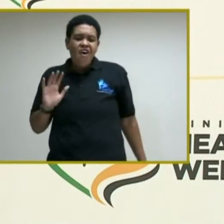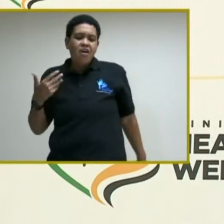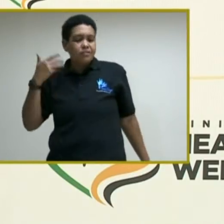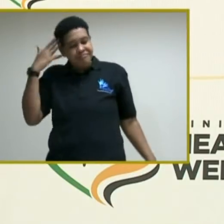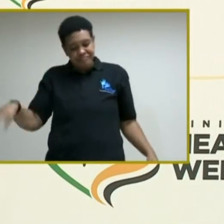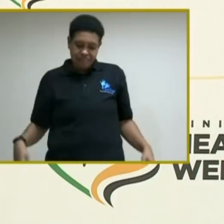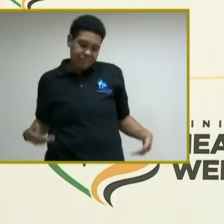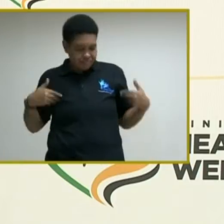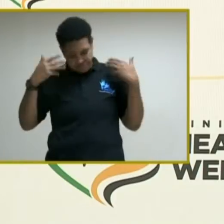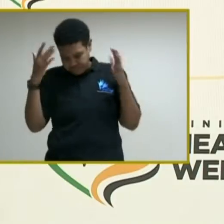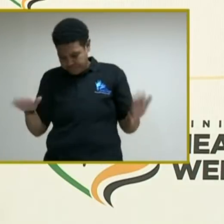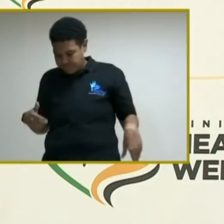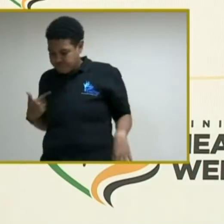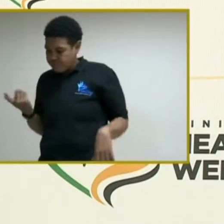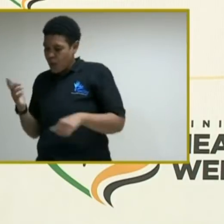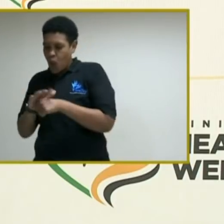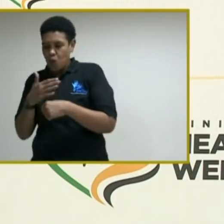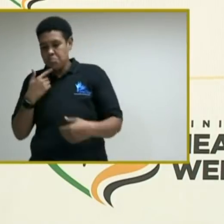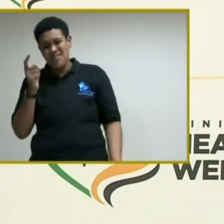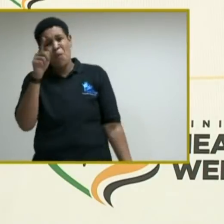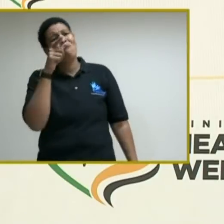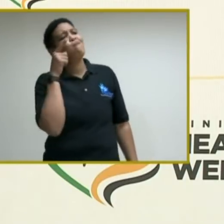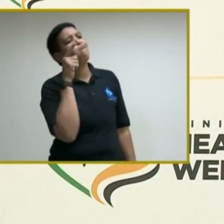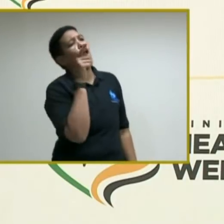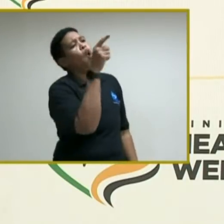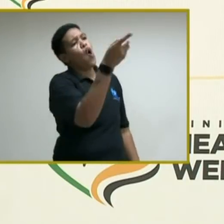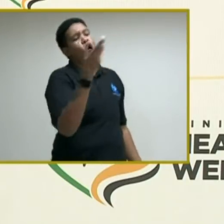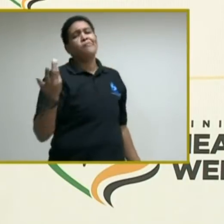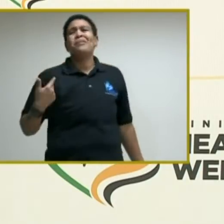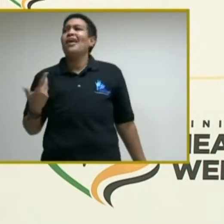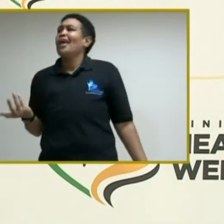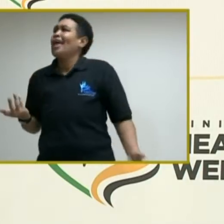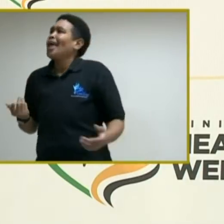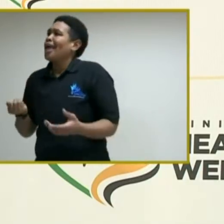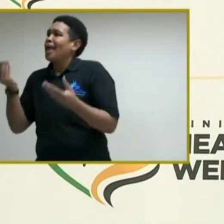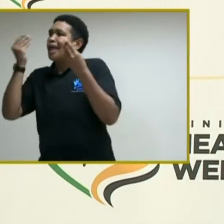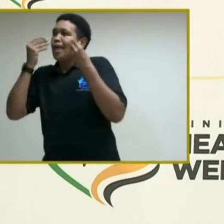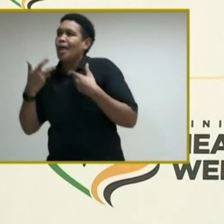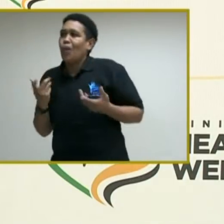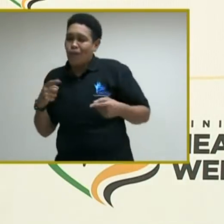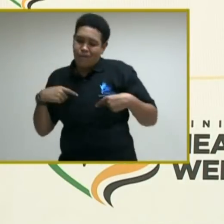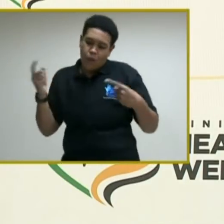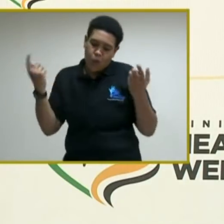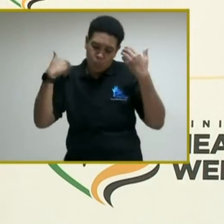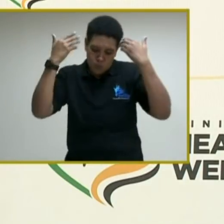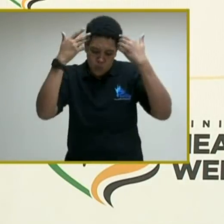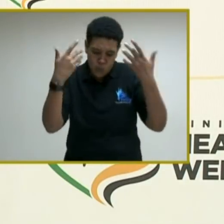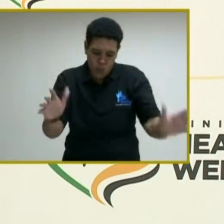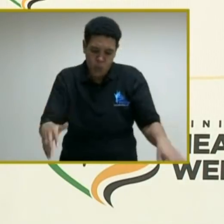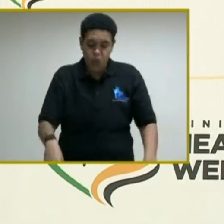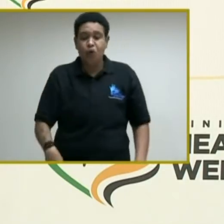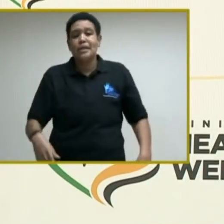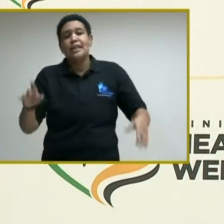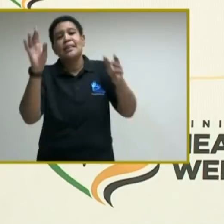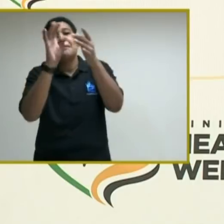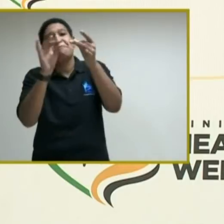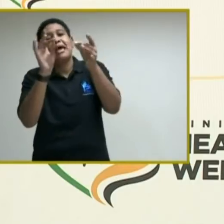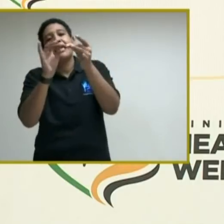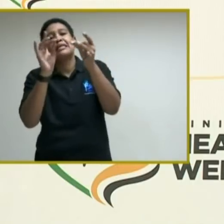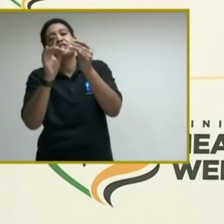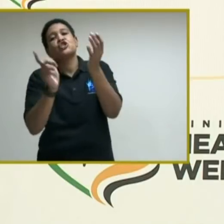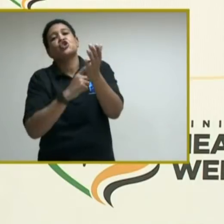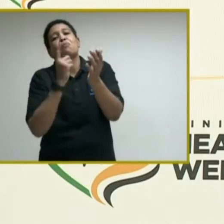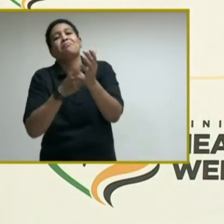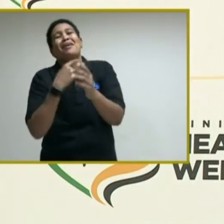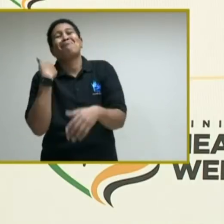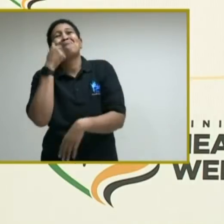it is because we don't know, that we have not been told, that the messaging, even if it is off at